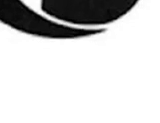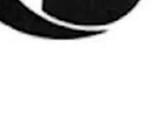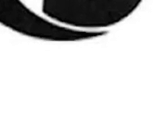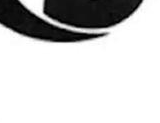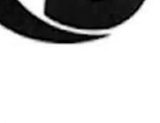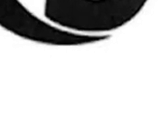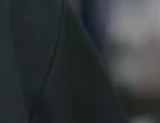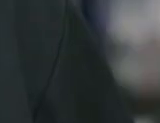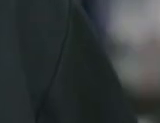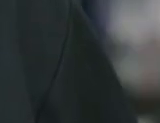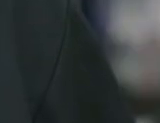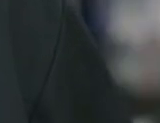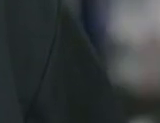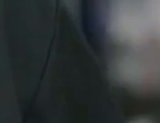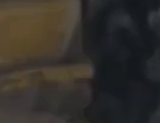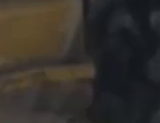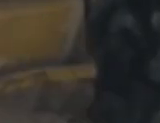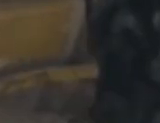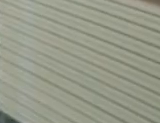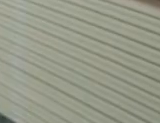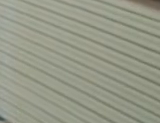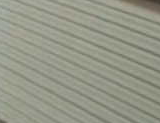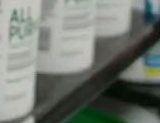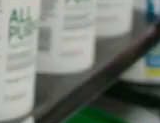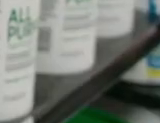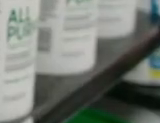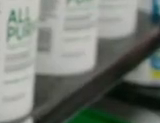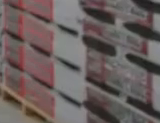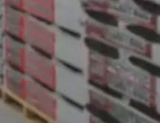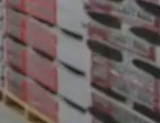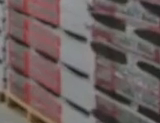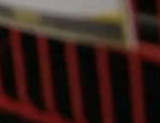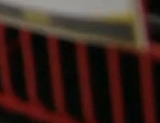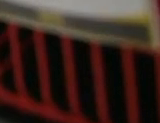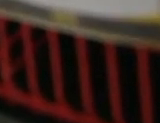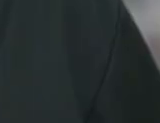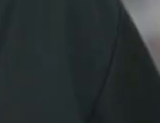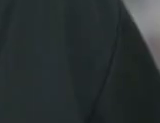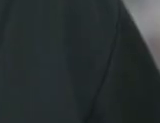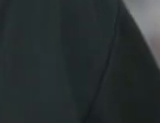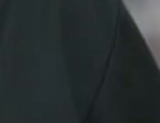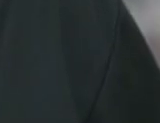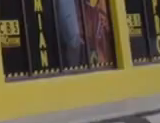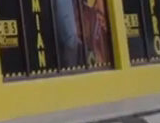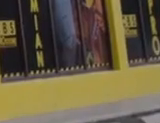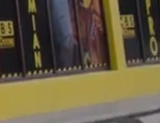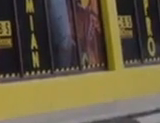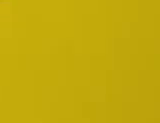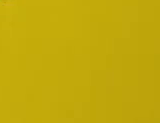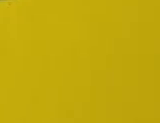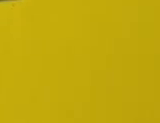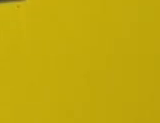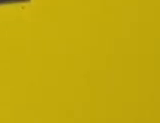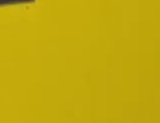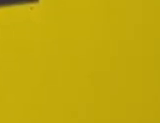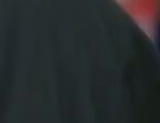opened the store in 1980 as our retail location. Hearing from our customers that they wanted us to cater more to contractors, we decided to open the CBS Pro